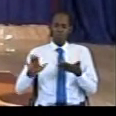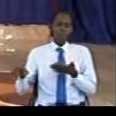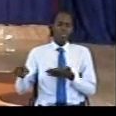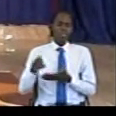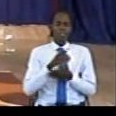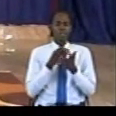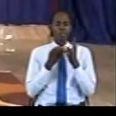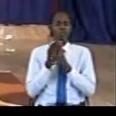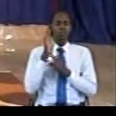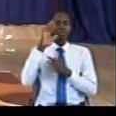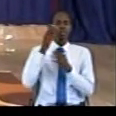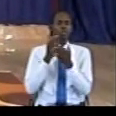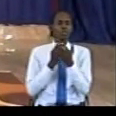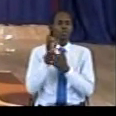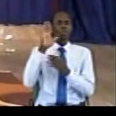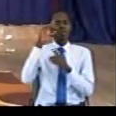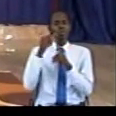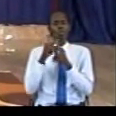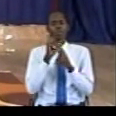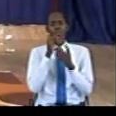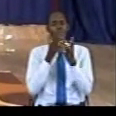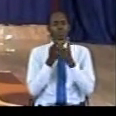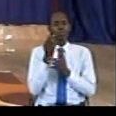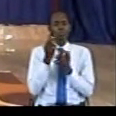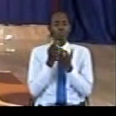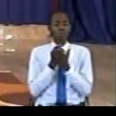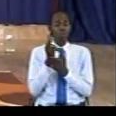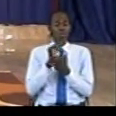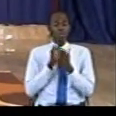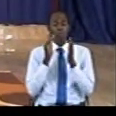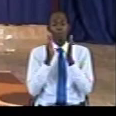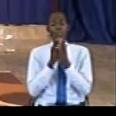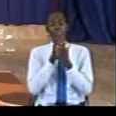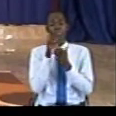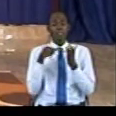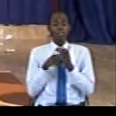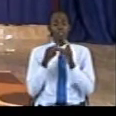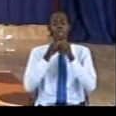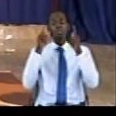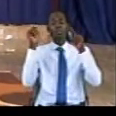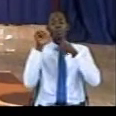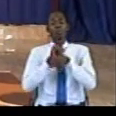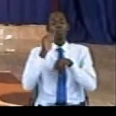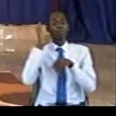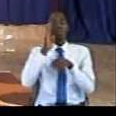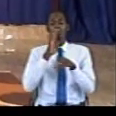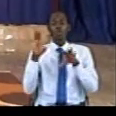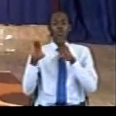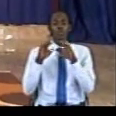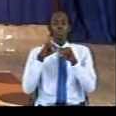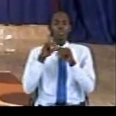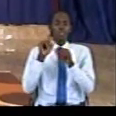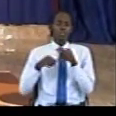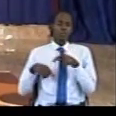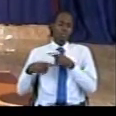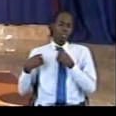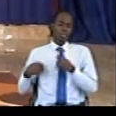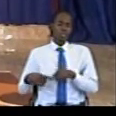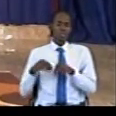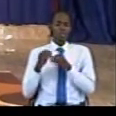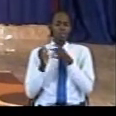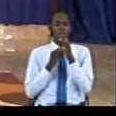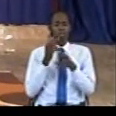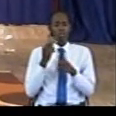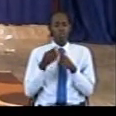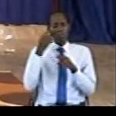Thy word is truth. Lord, I pray this great work will be done in every heart in Jesus' name. For the brother